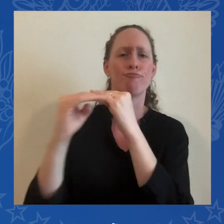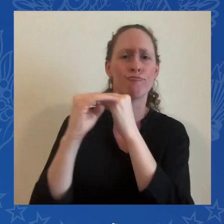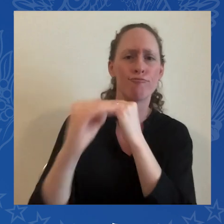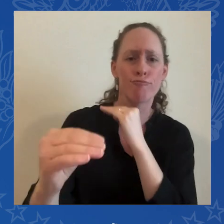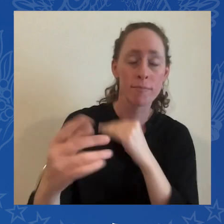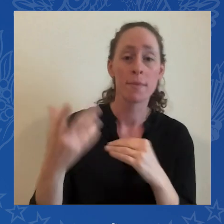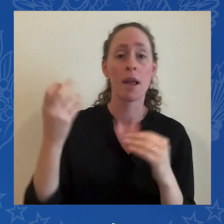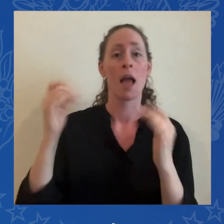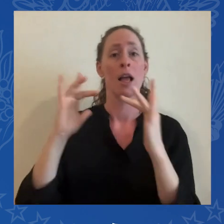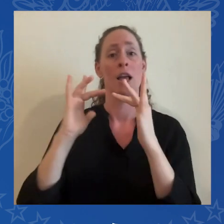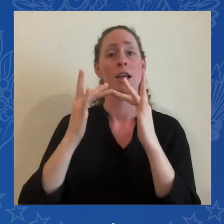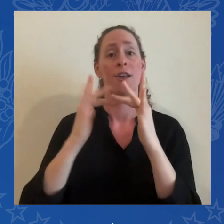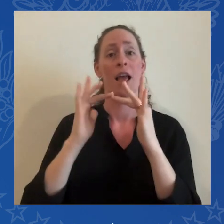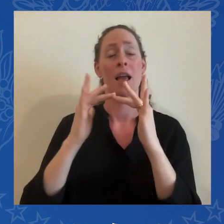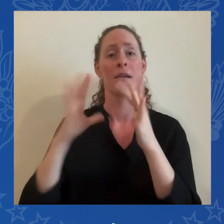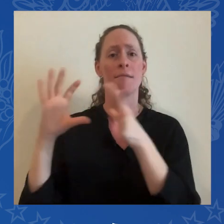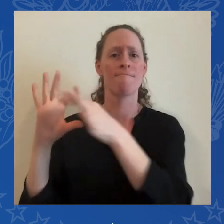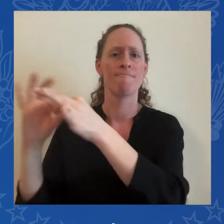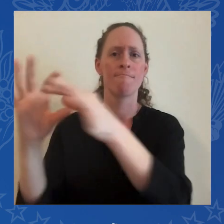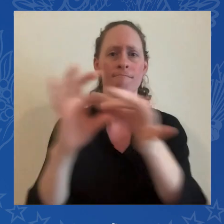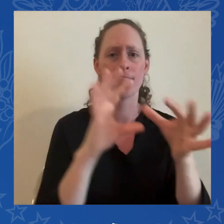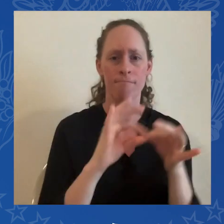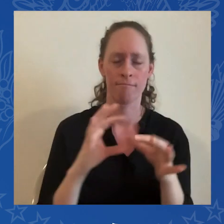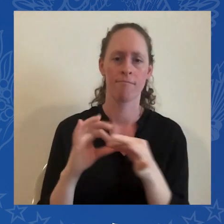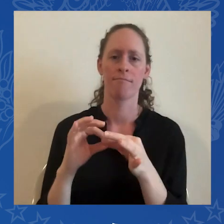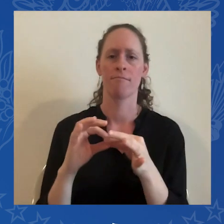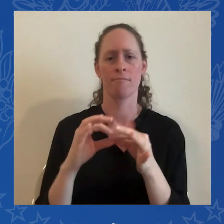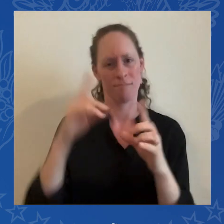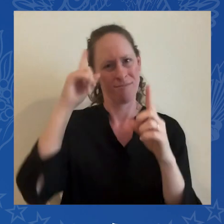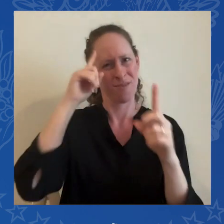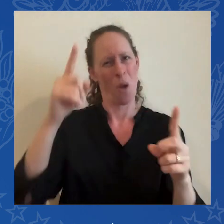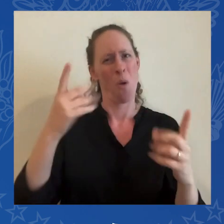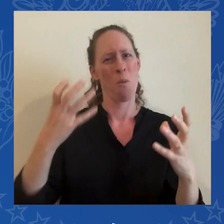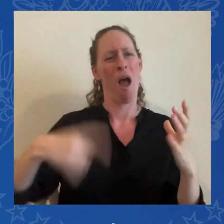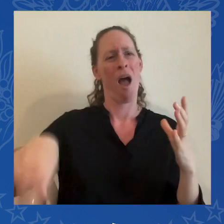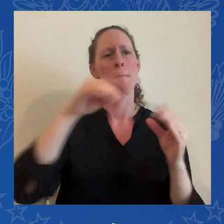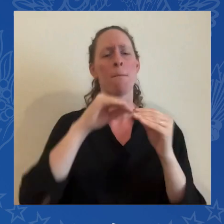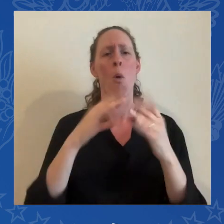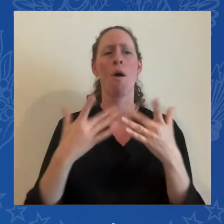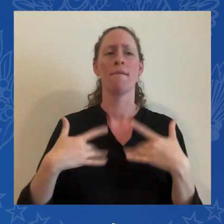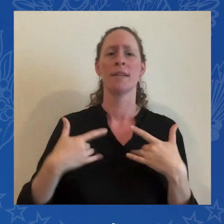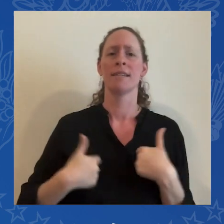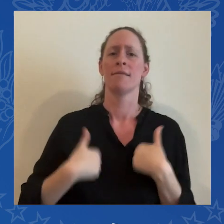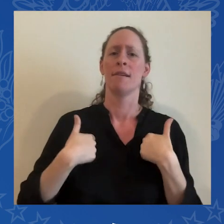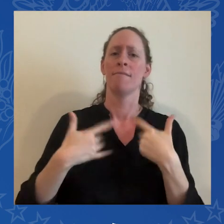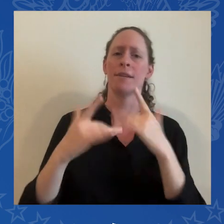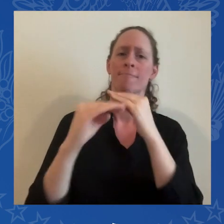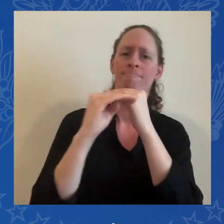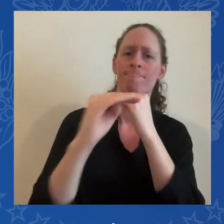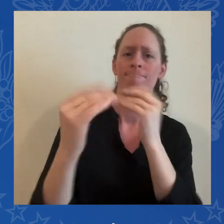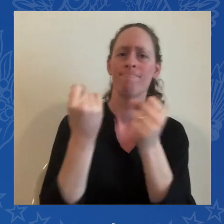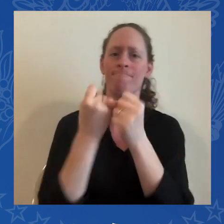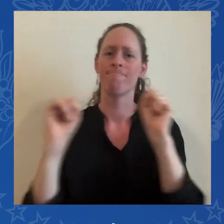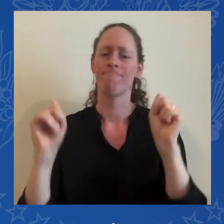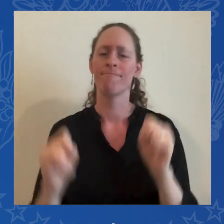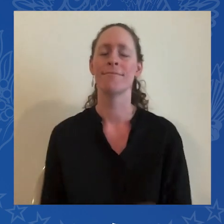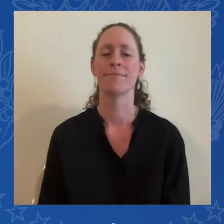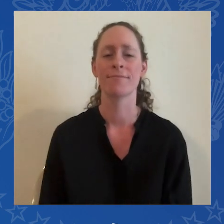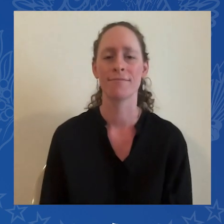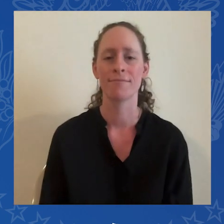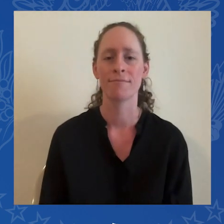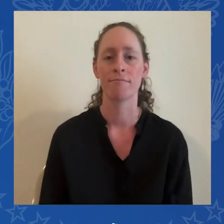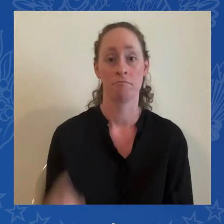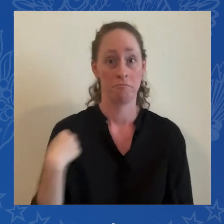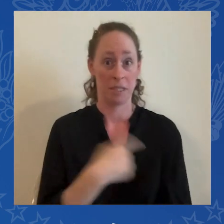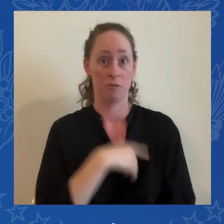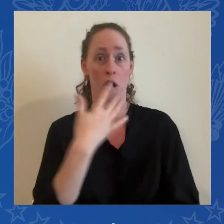security. We're tracking these challenges together, and I think we're beginning to make some important progress. But if we don't